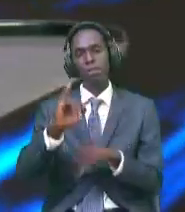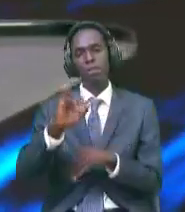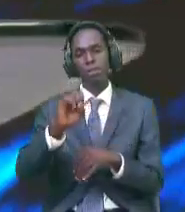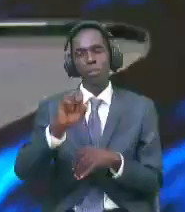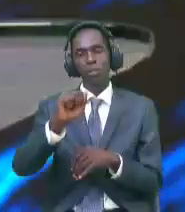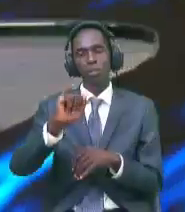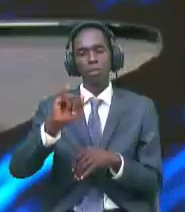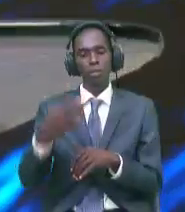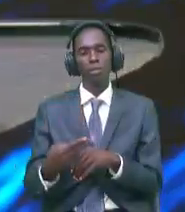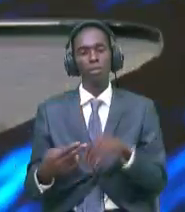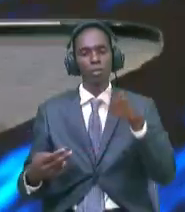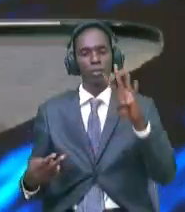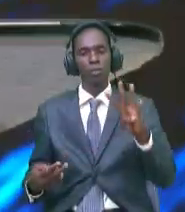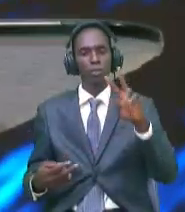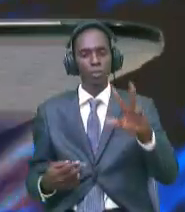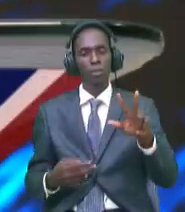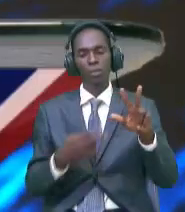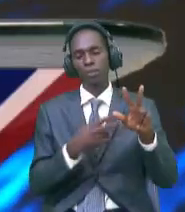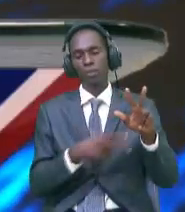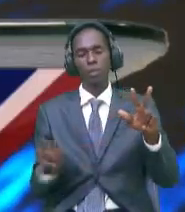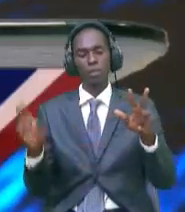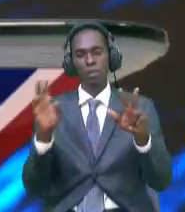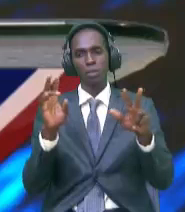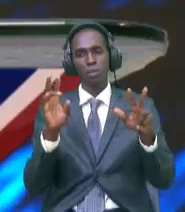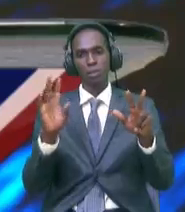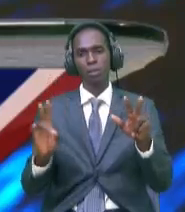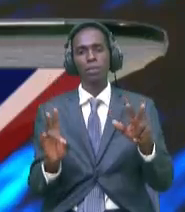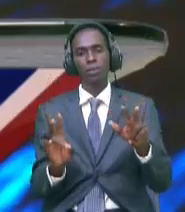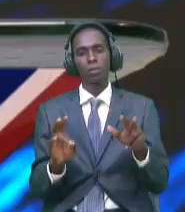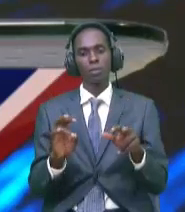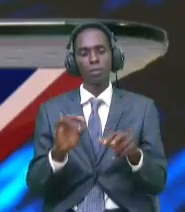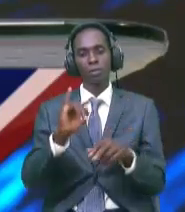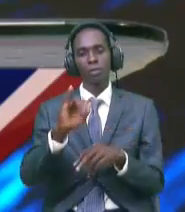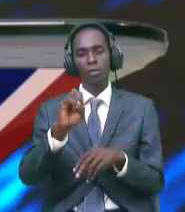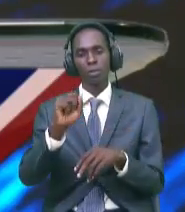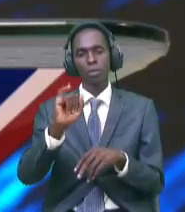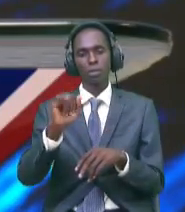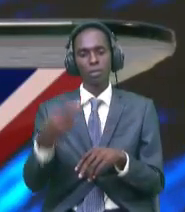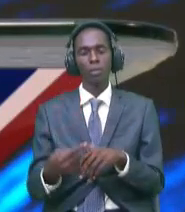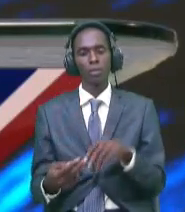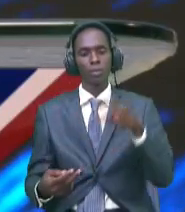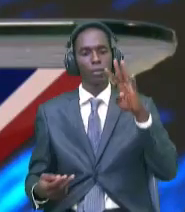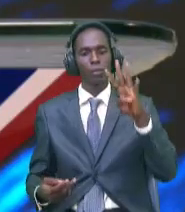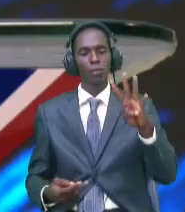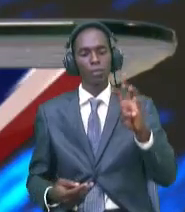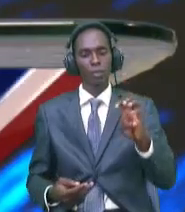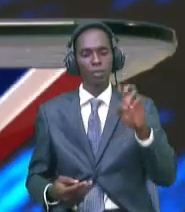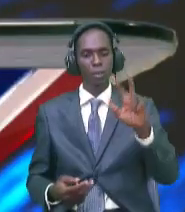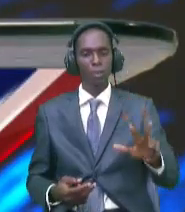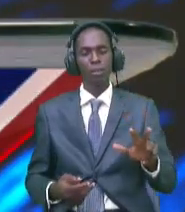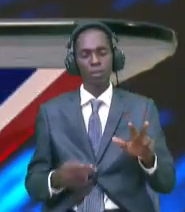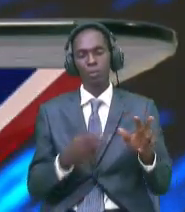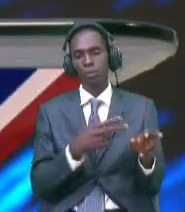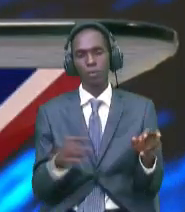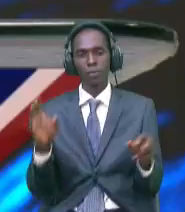we're reading from verse 7. It says, even everyone if you are born again, even everyone, if